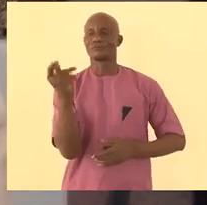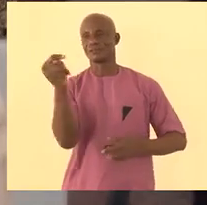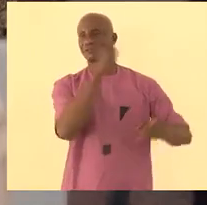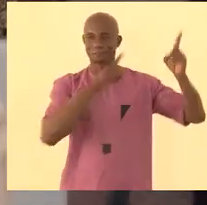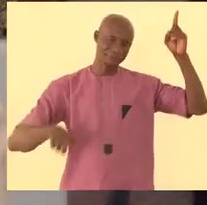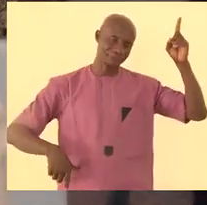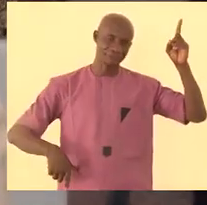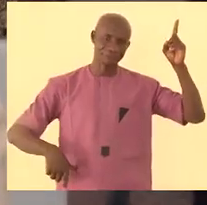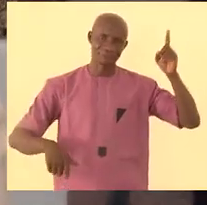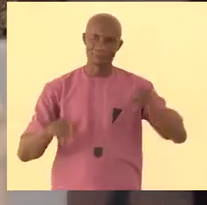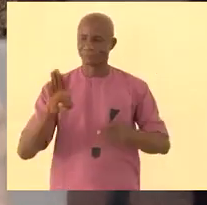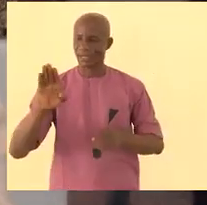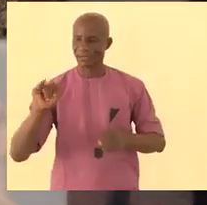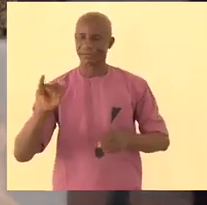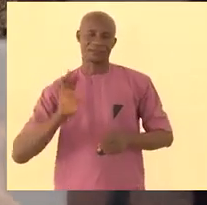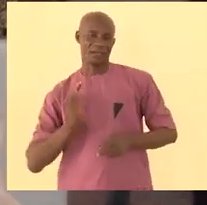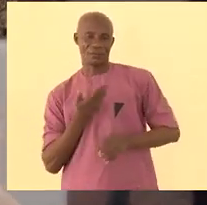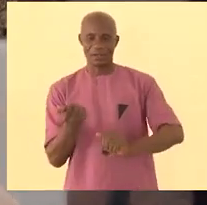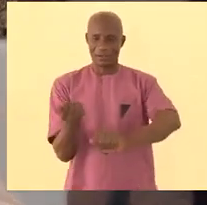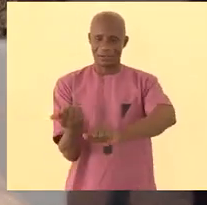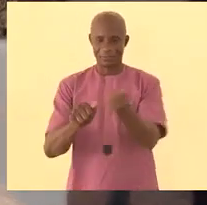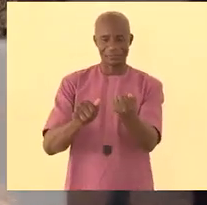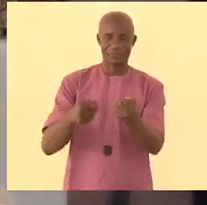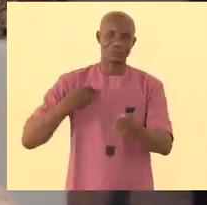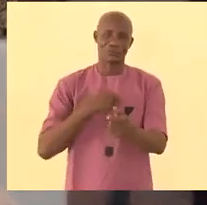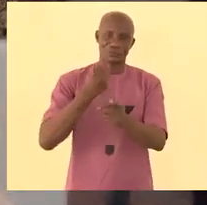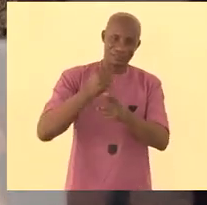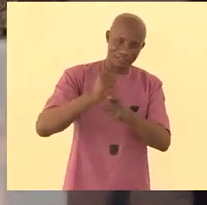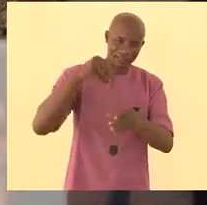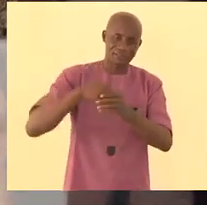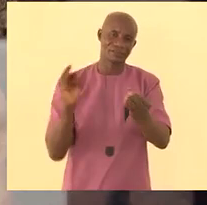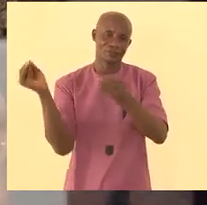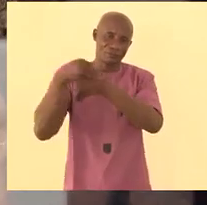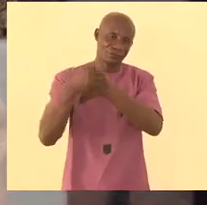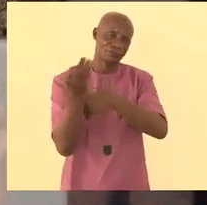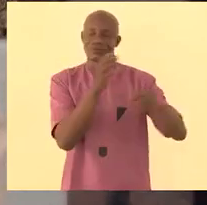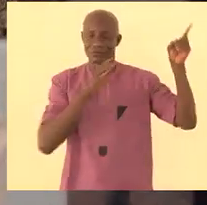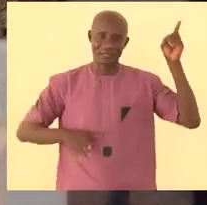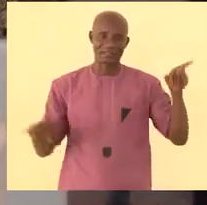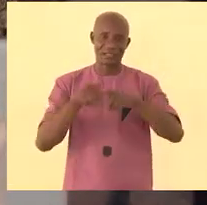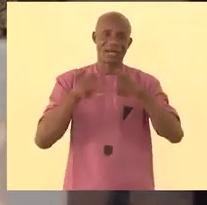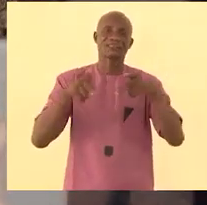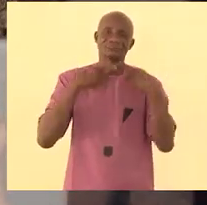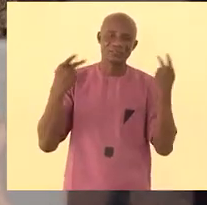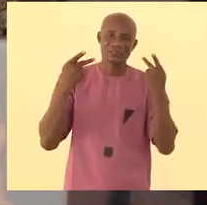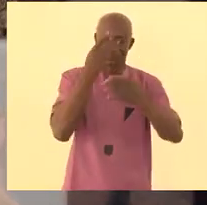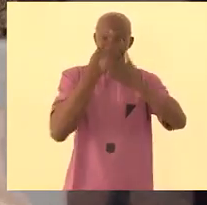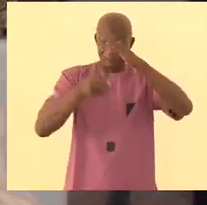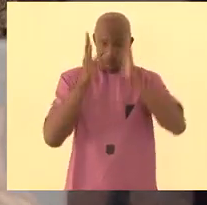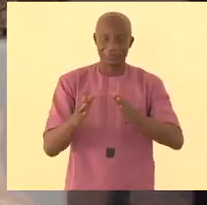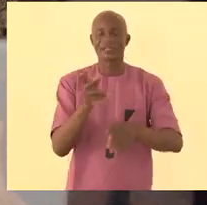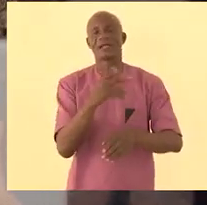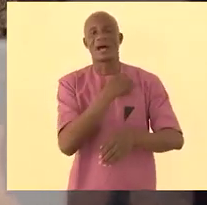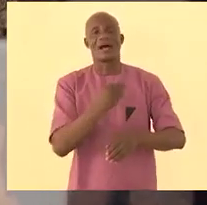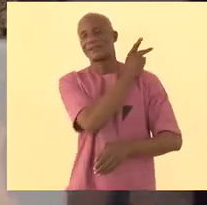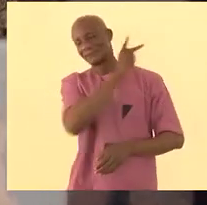of the Lord. By virtue of our baptism, we share in the offices of Christ as priests, prophets,